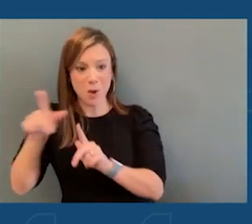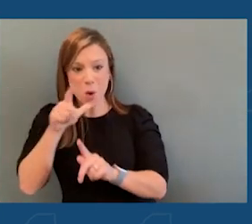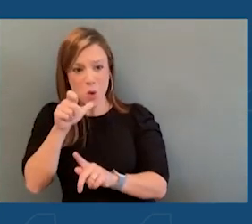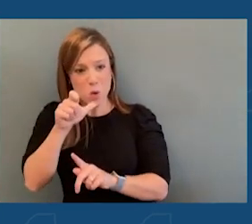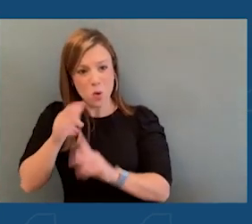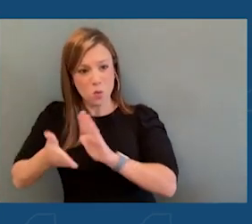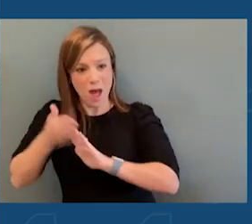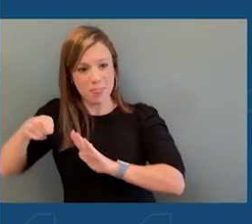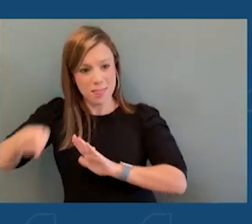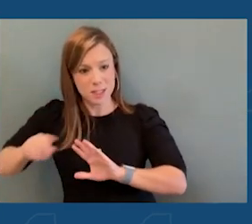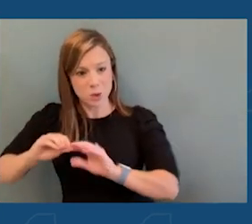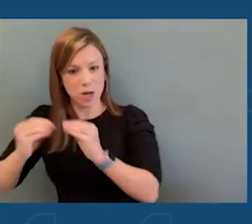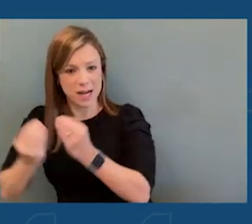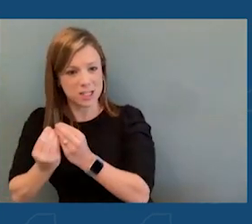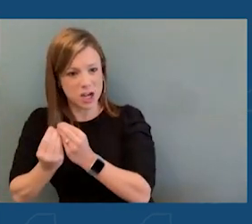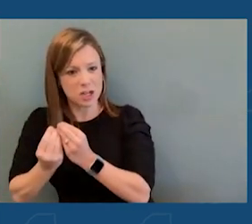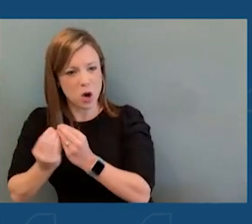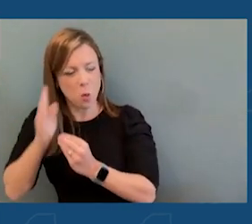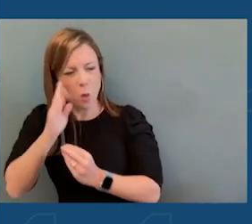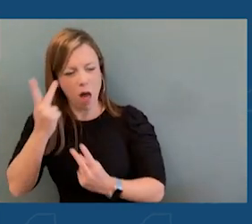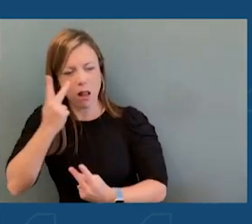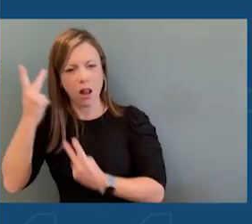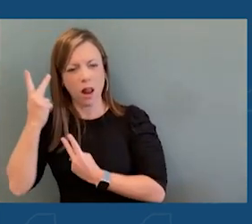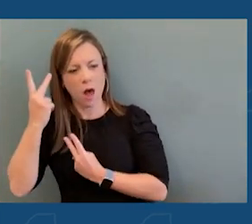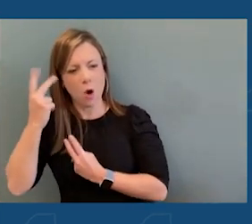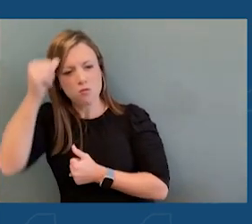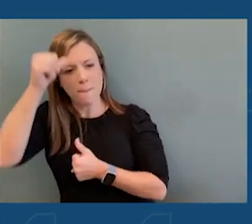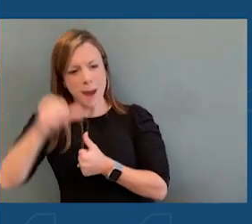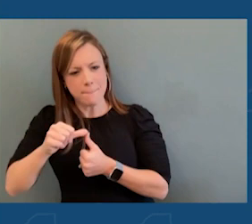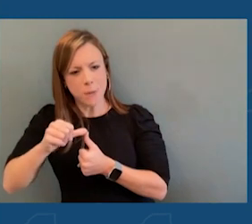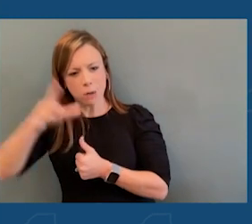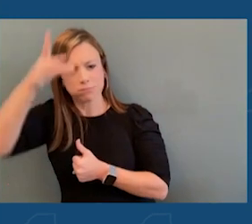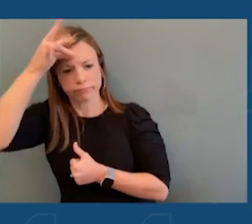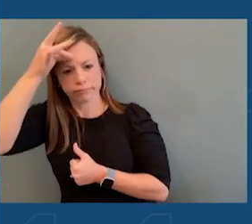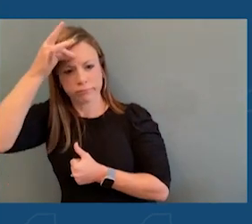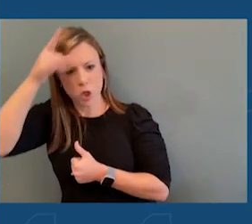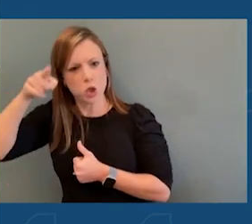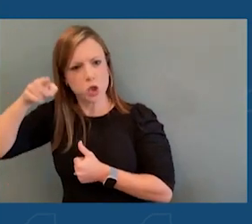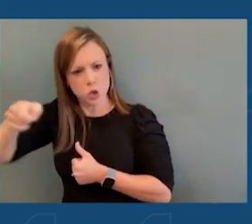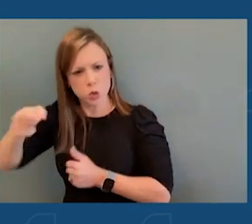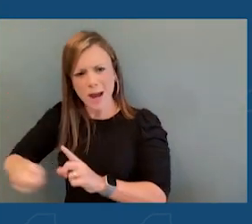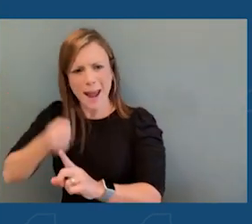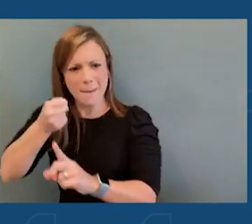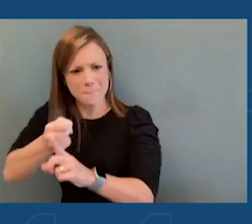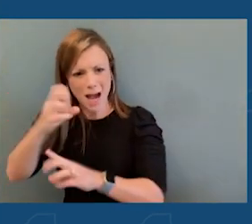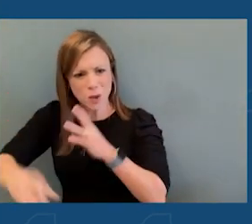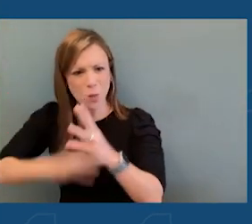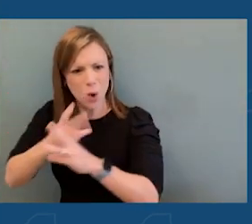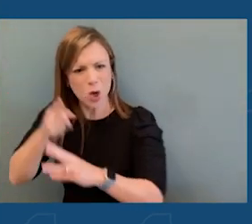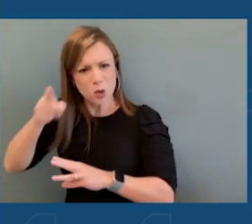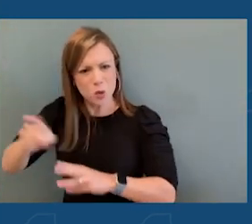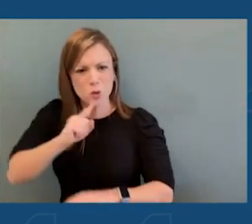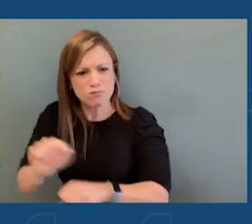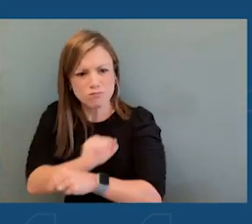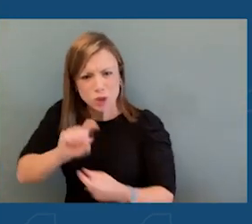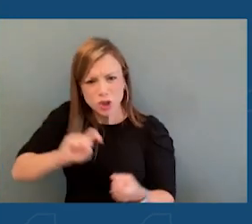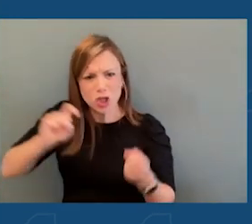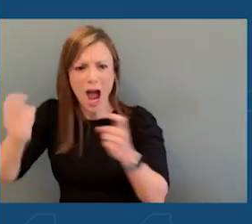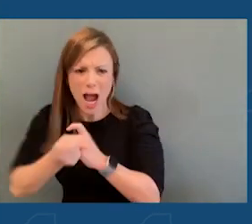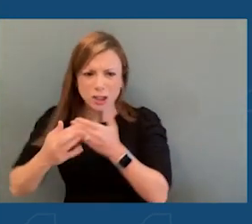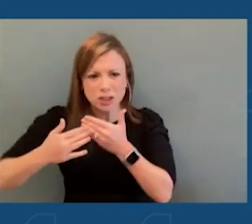names will go down in history as someone who made change where others could not see the